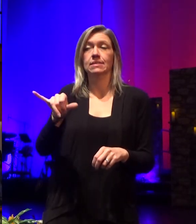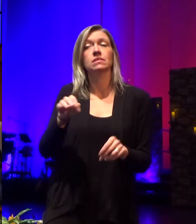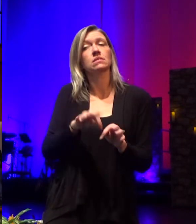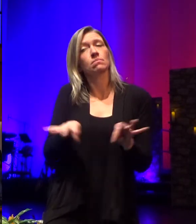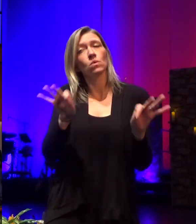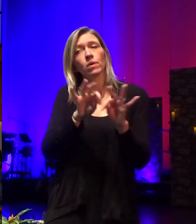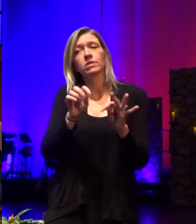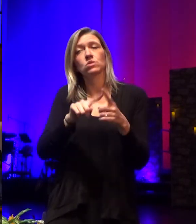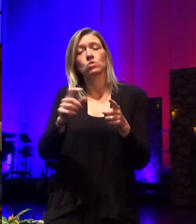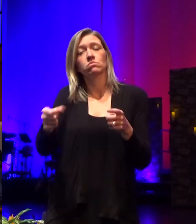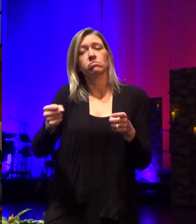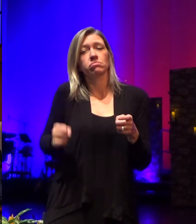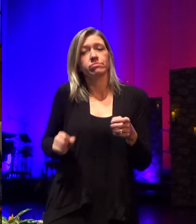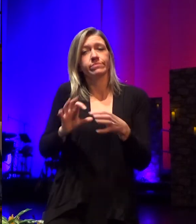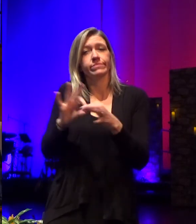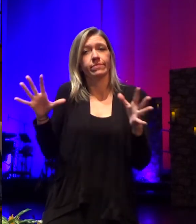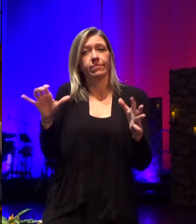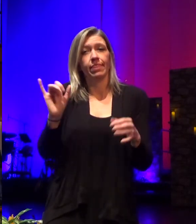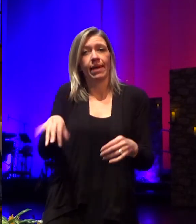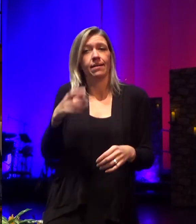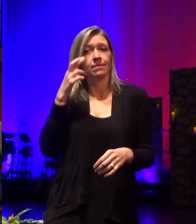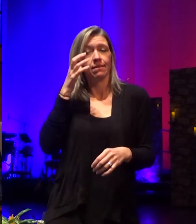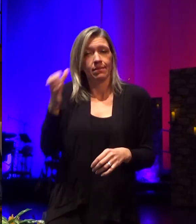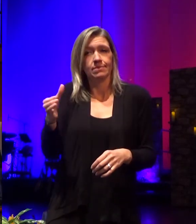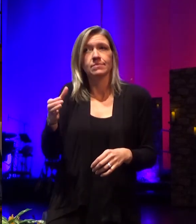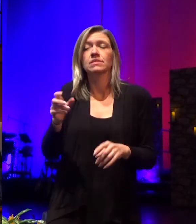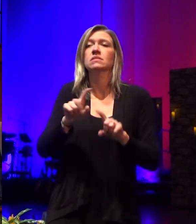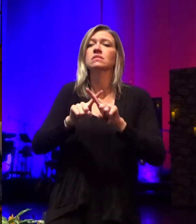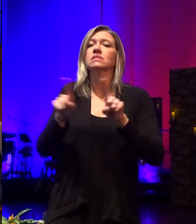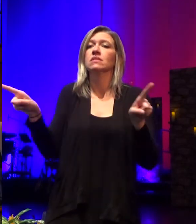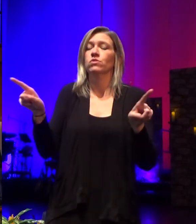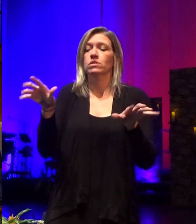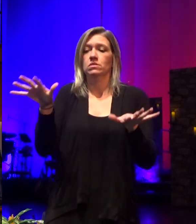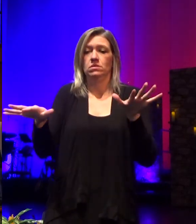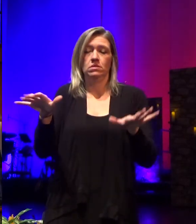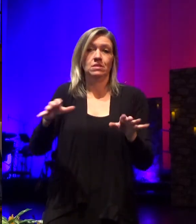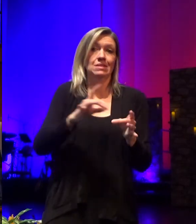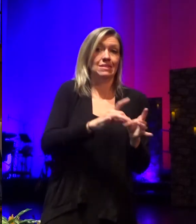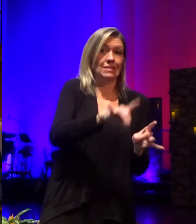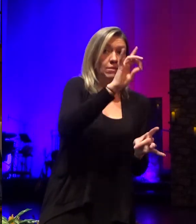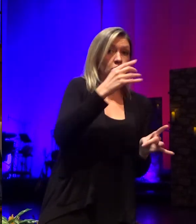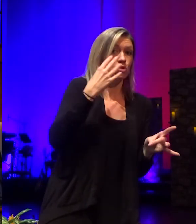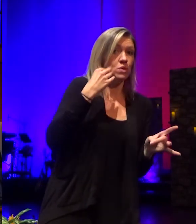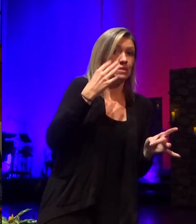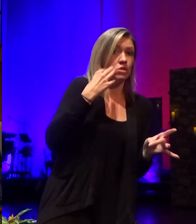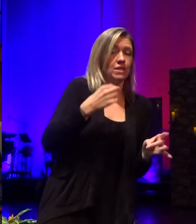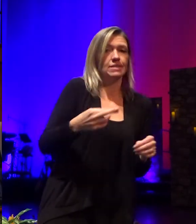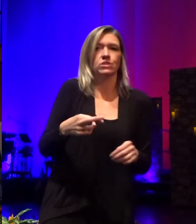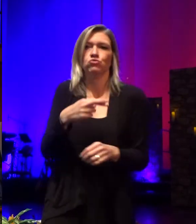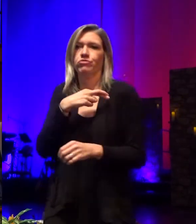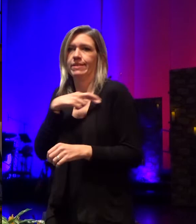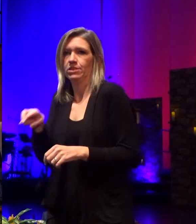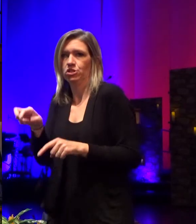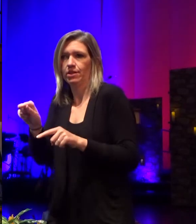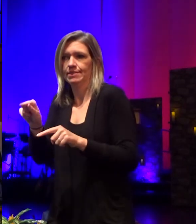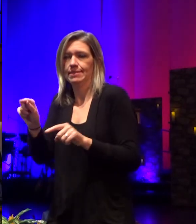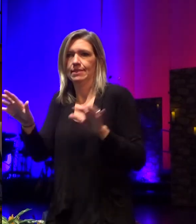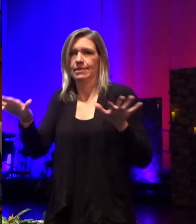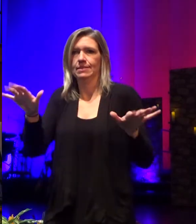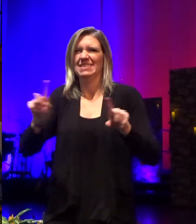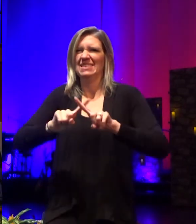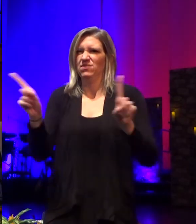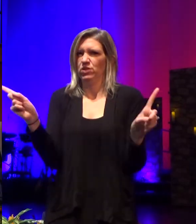on religiosity, because there's a difference between spiritual experience and religiosity. Just mouthing